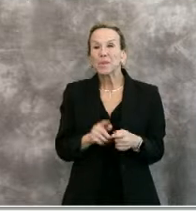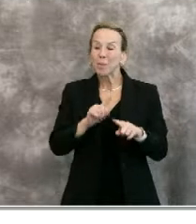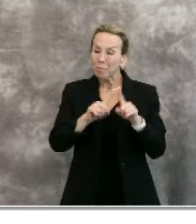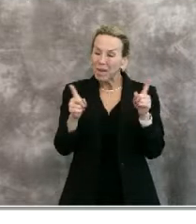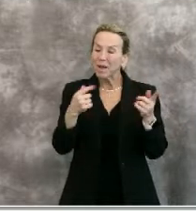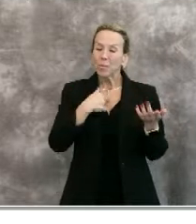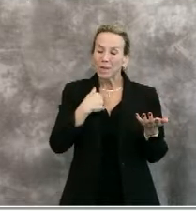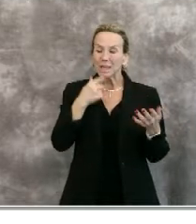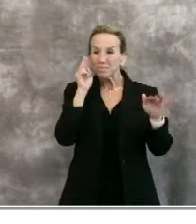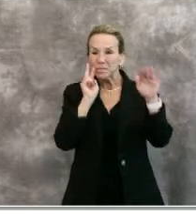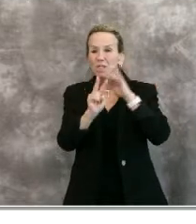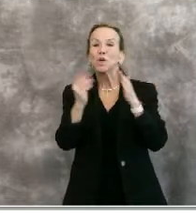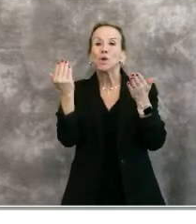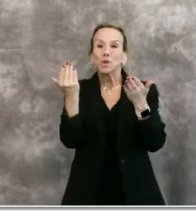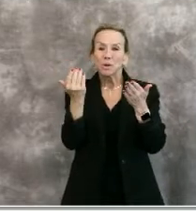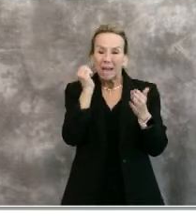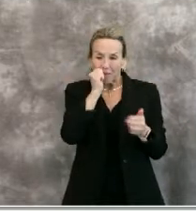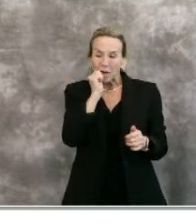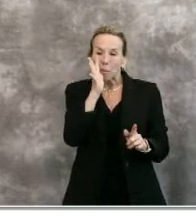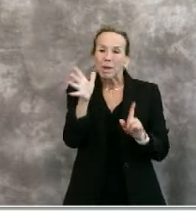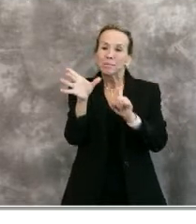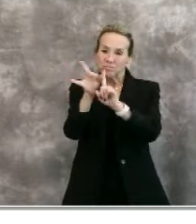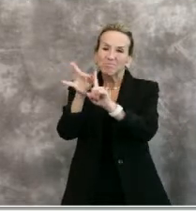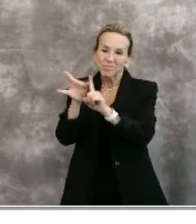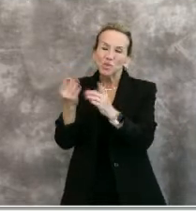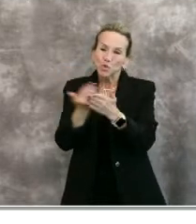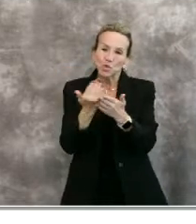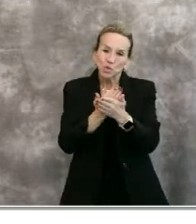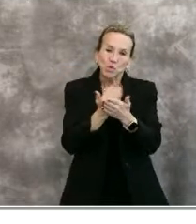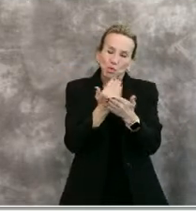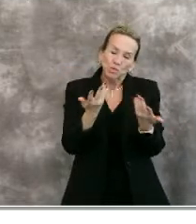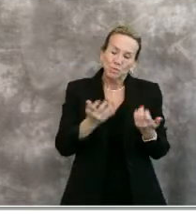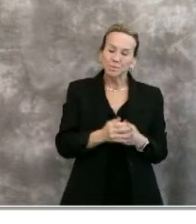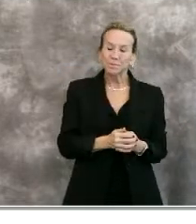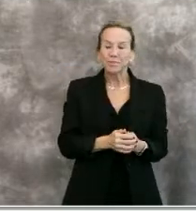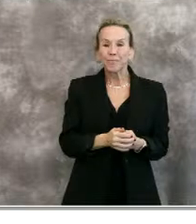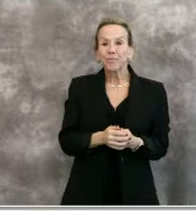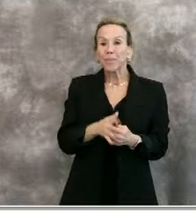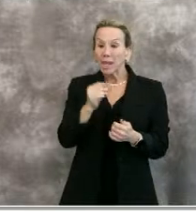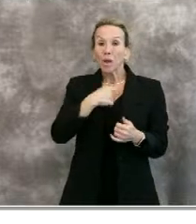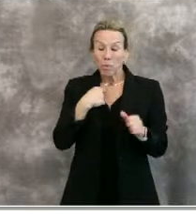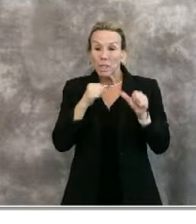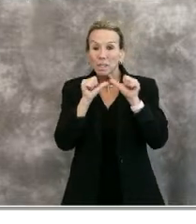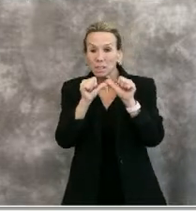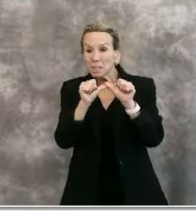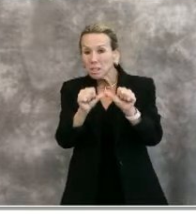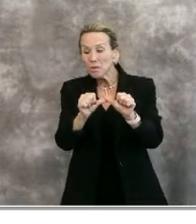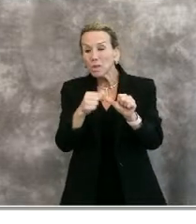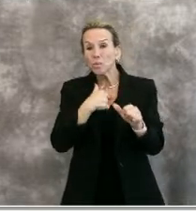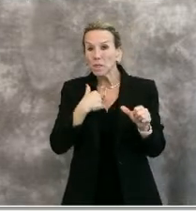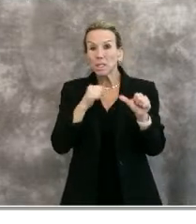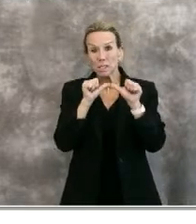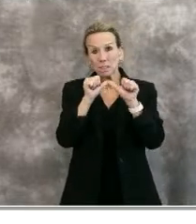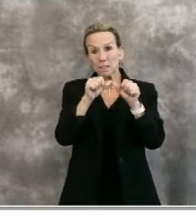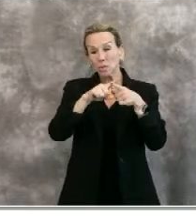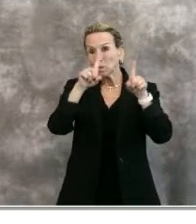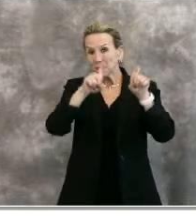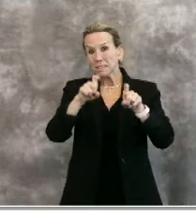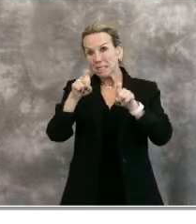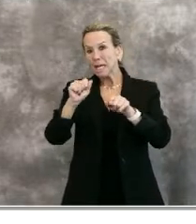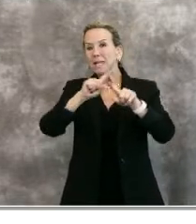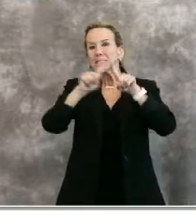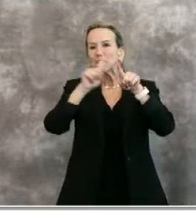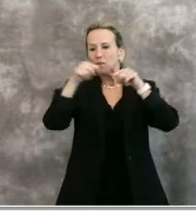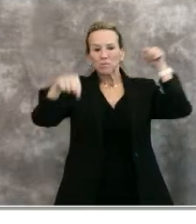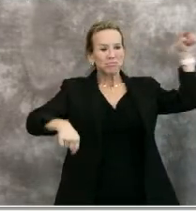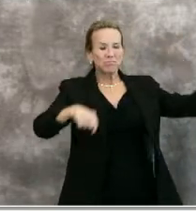new evidence of new cases. As we continue, and we are continuing to test at the various